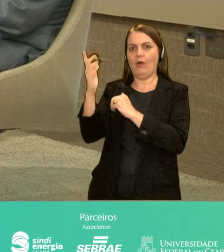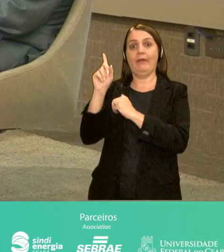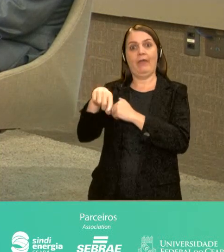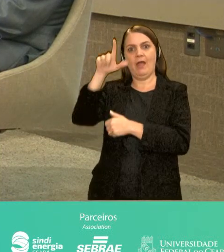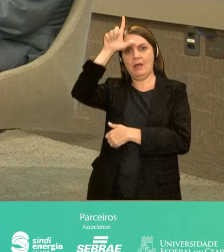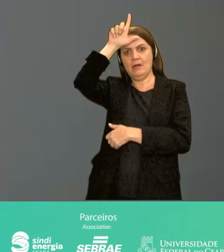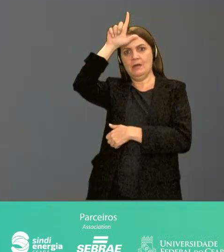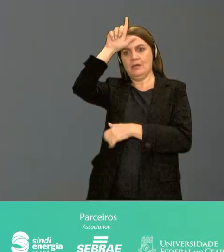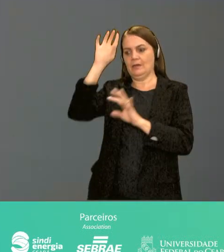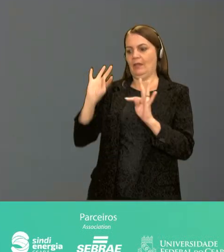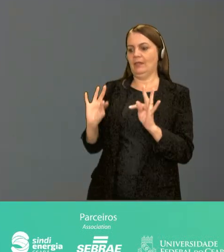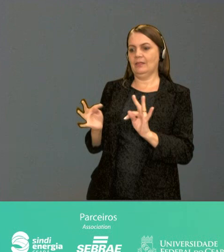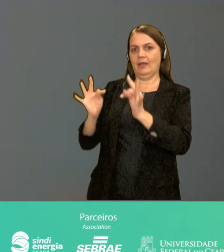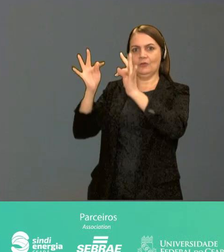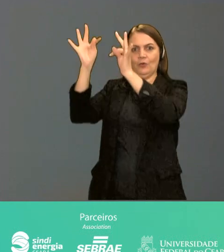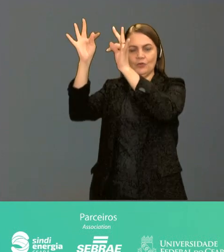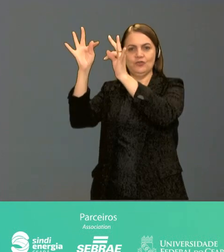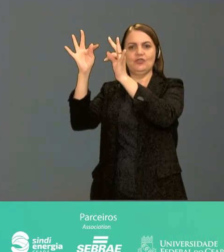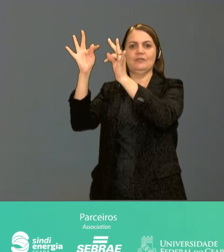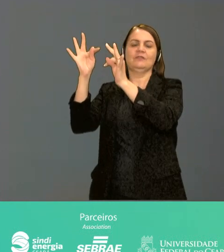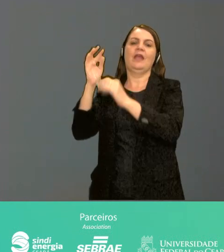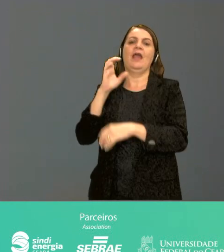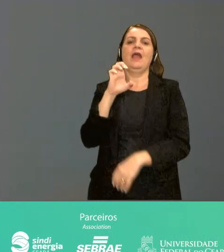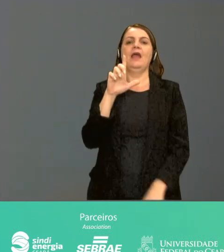leaders in electrolyzing technology.